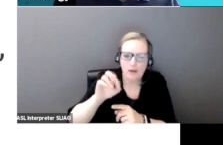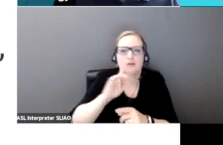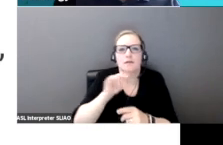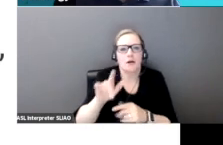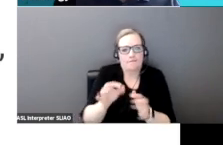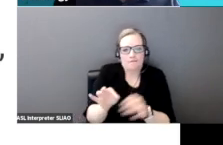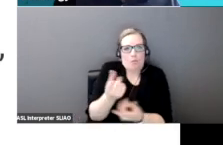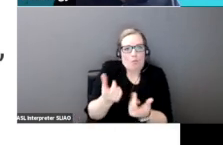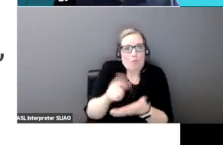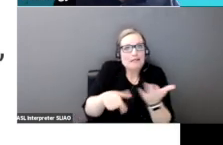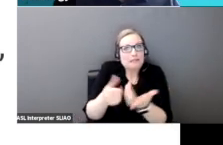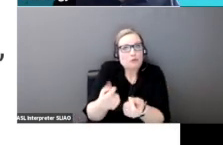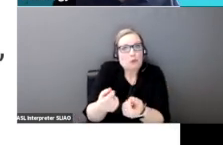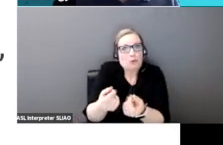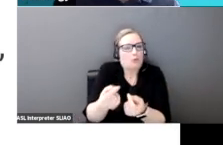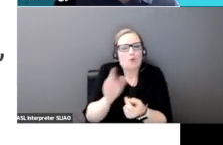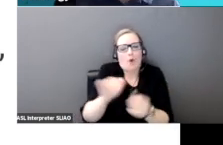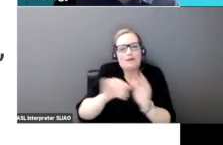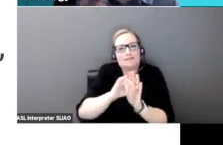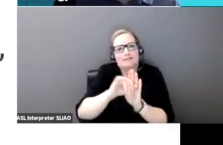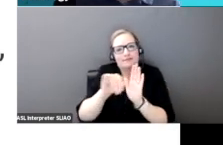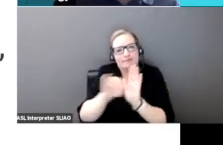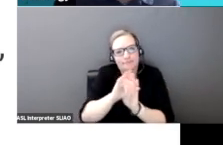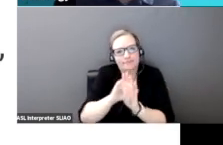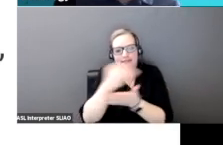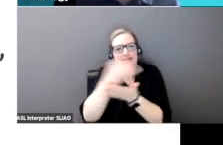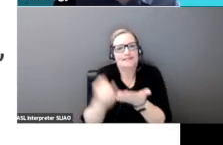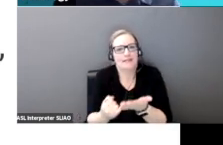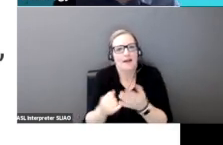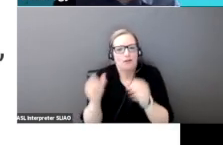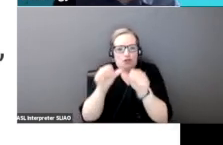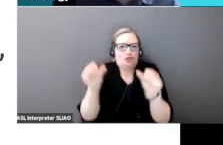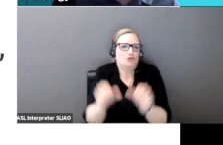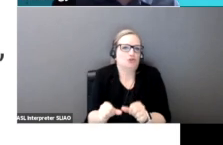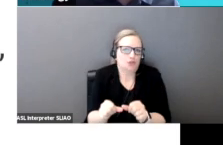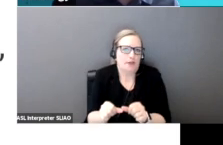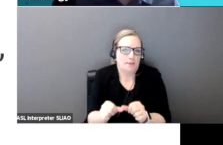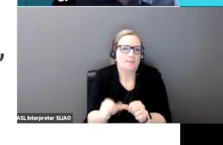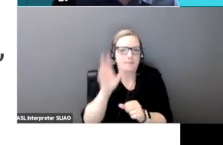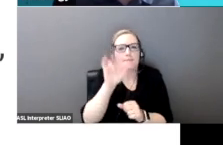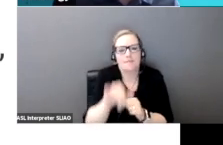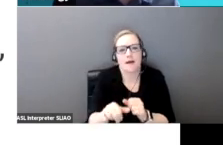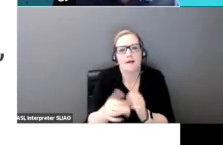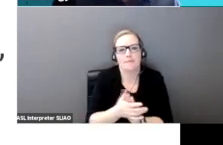purely ornamental. And in fact, it can't have a useful aspect to it.